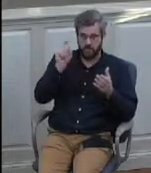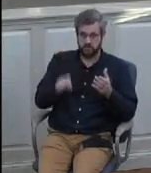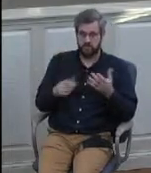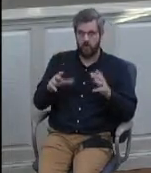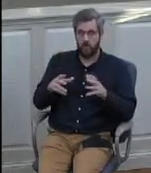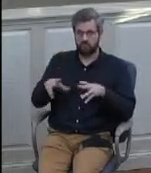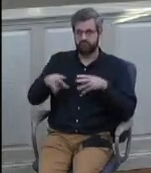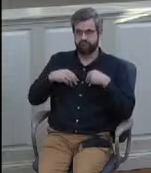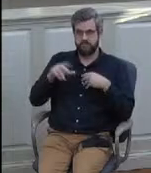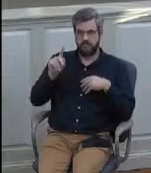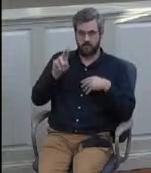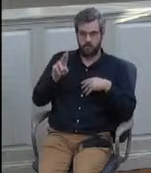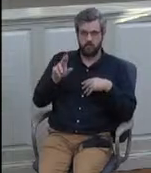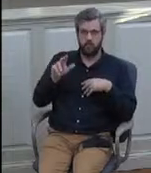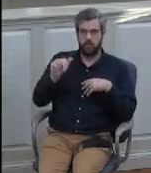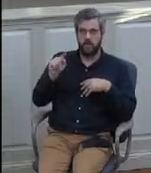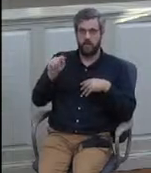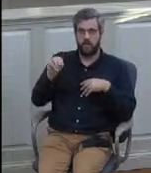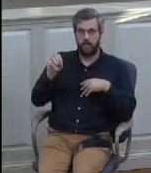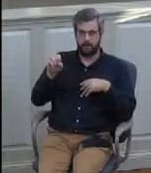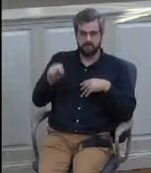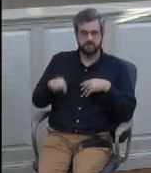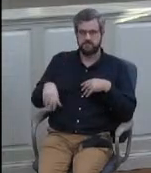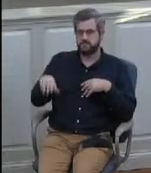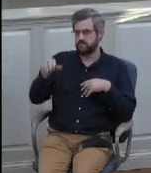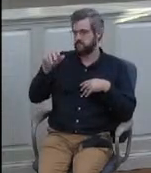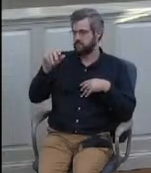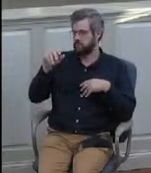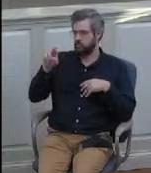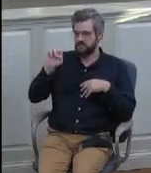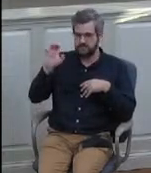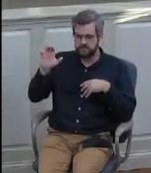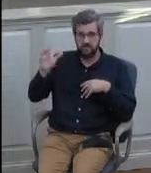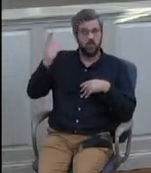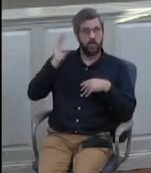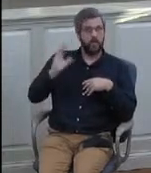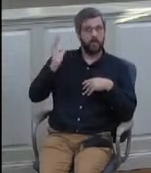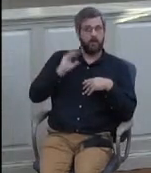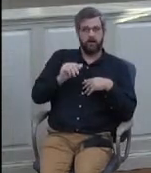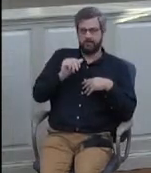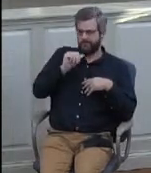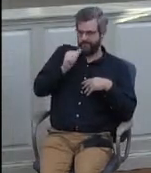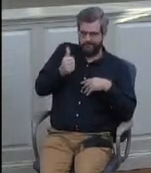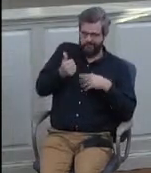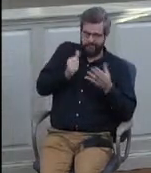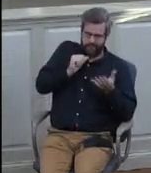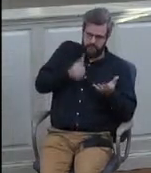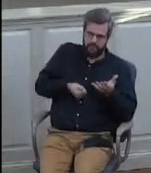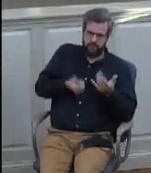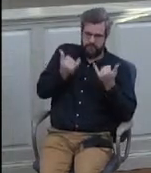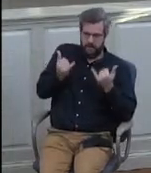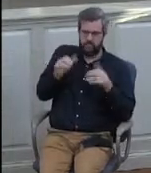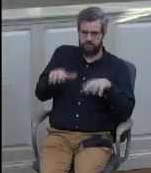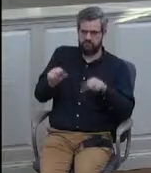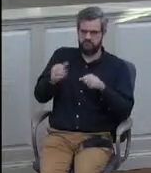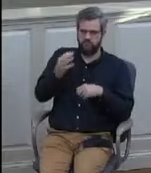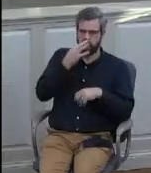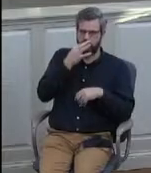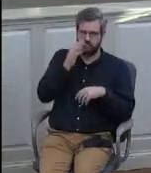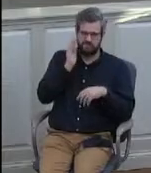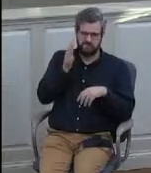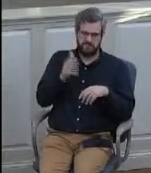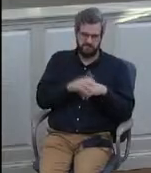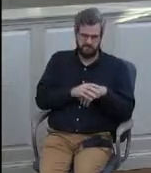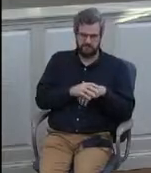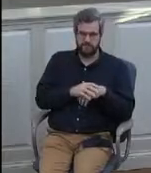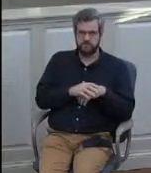and RECC and Atmos a long time ago, and we just didn't get them. So we're going to try to pick them up now. But yes, and